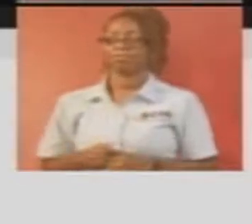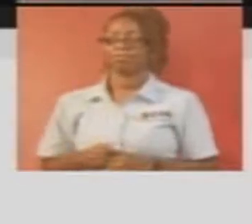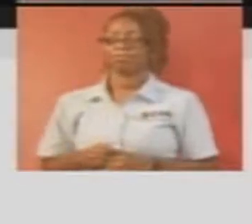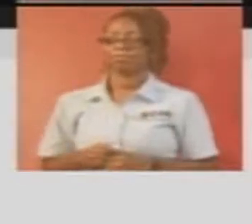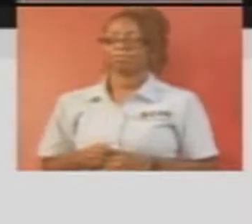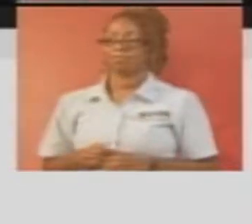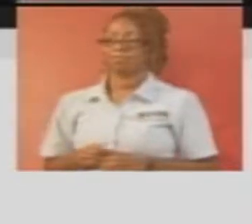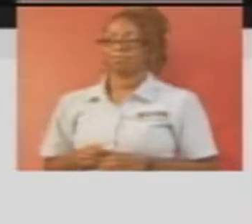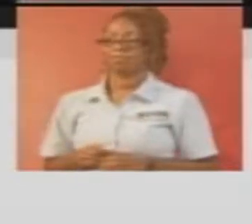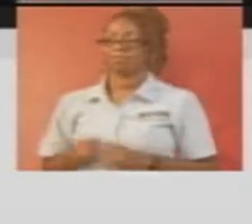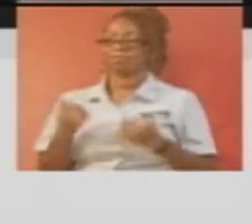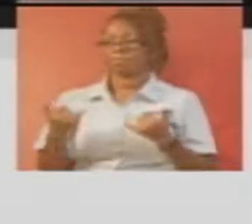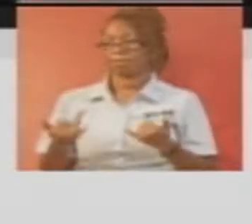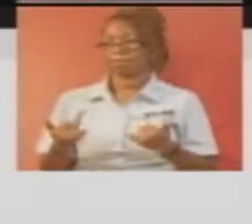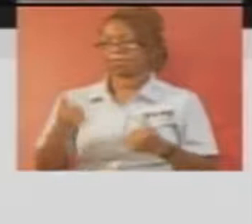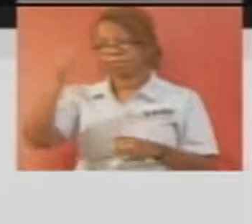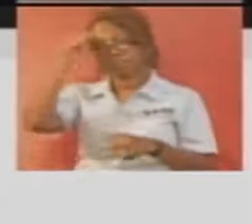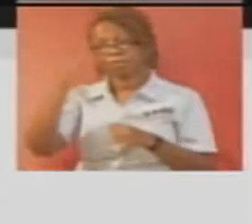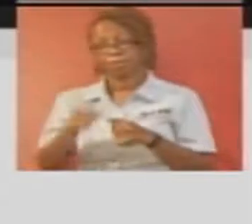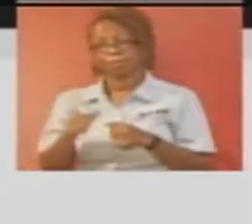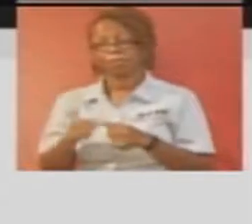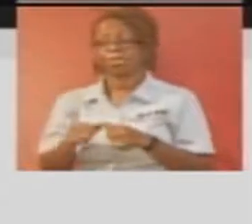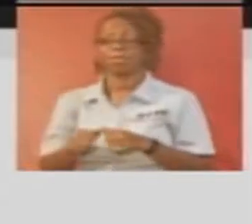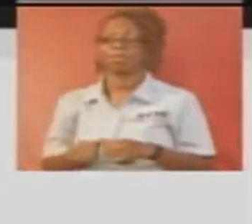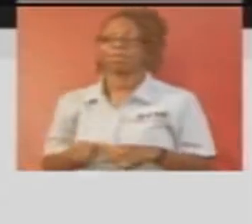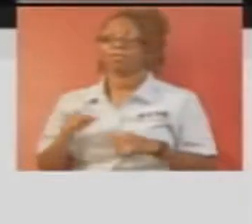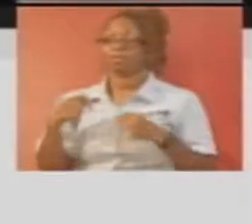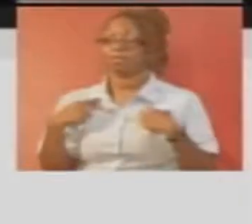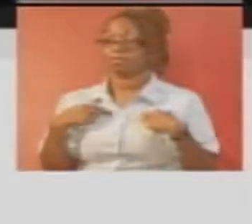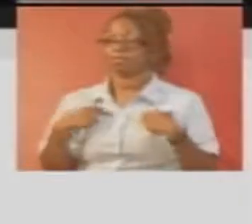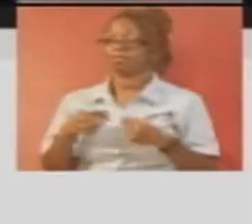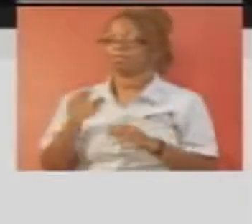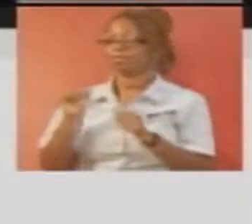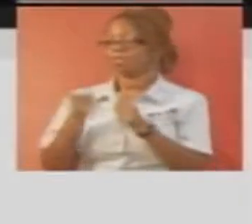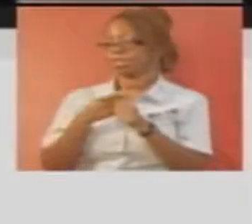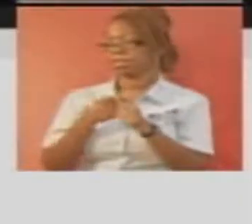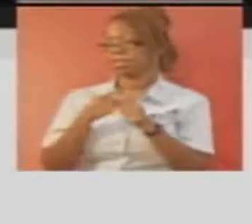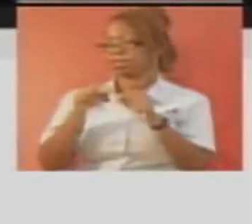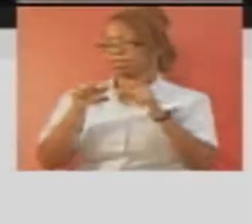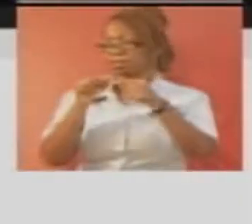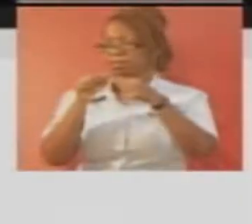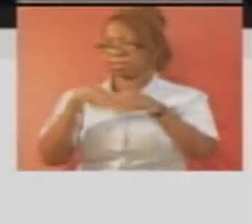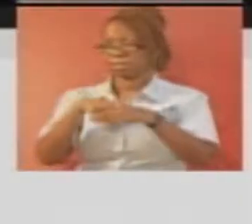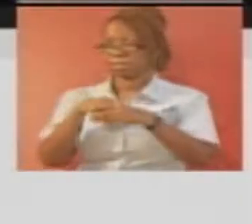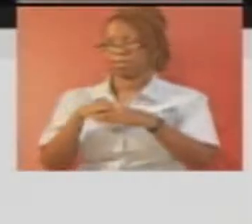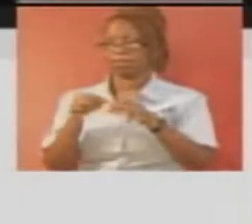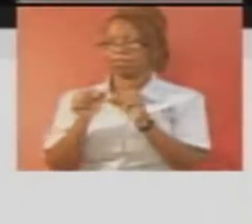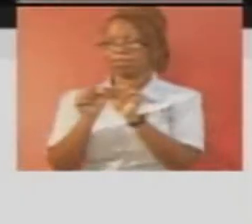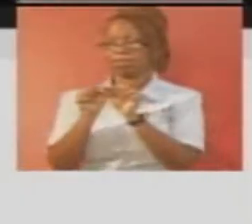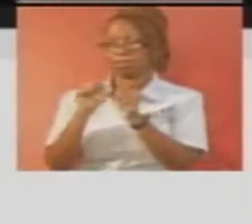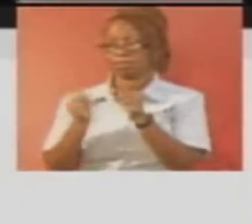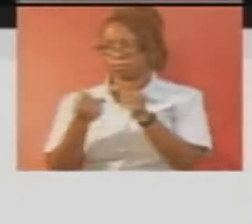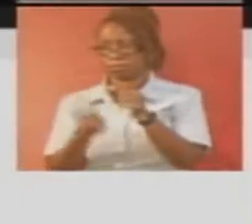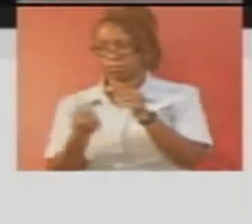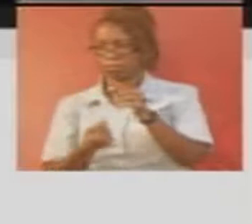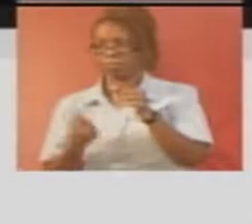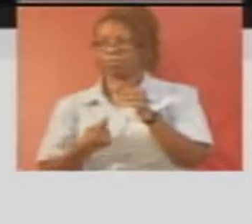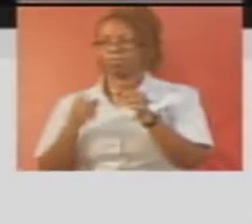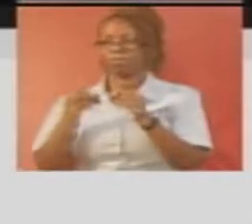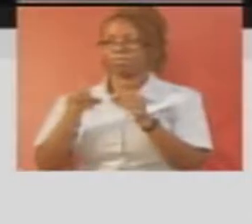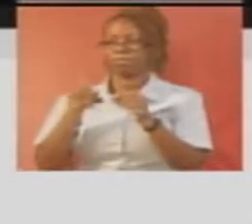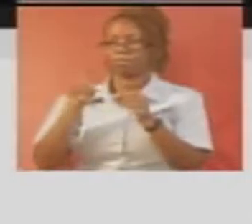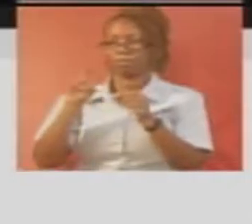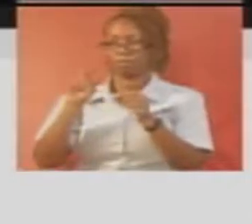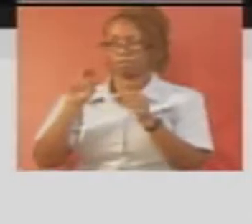nanoparticle, a lipid nanoparticle. Those, once it's injected, it goes into the cells. It cannot replicate, it cannot